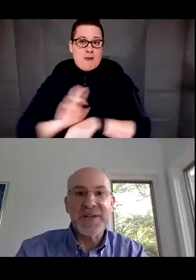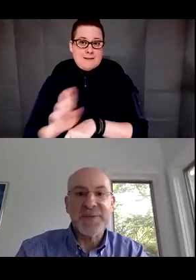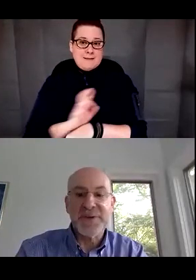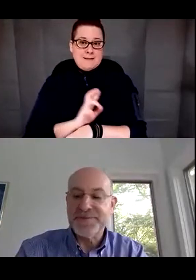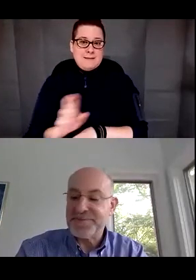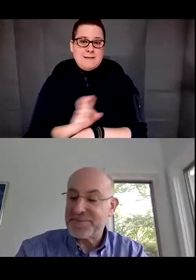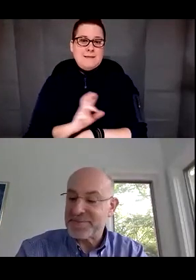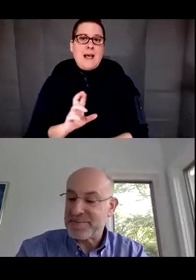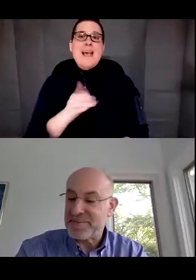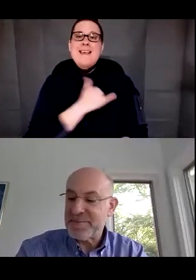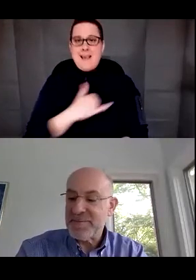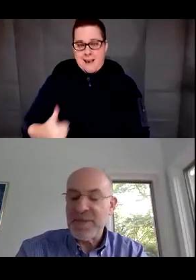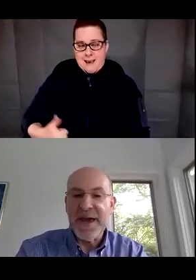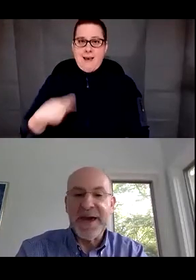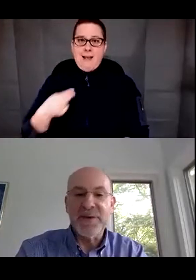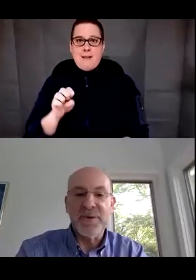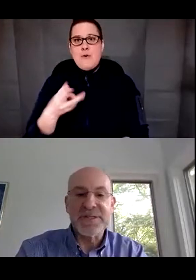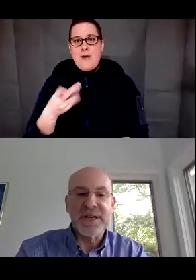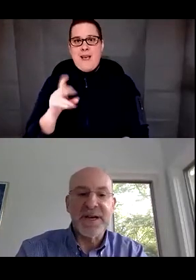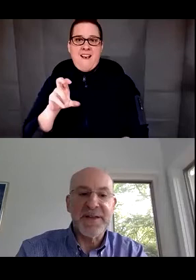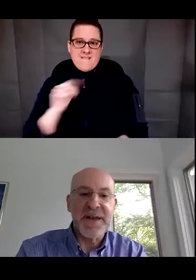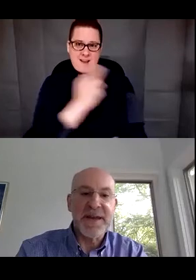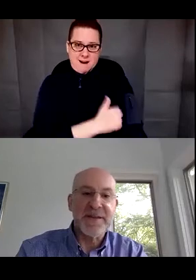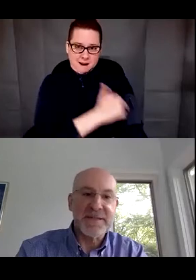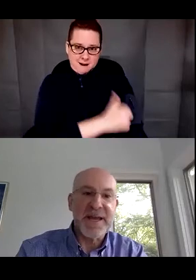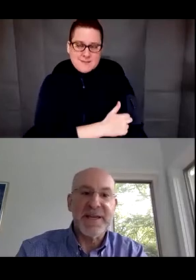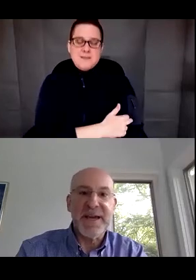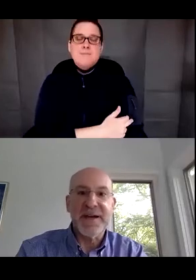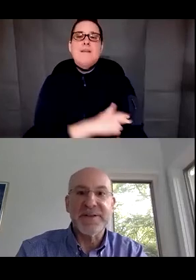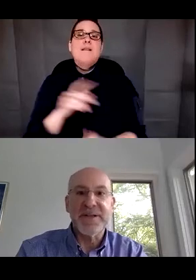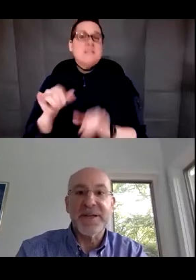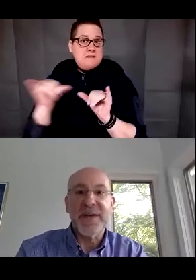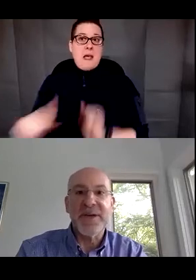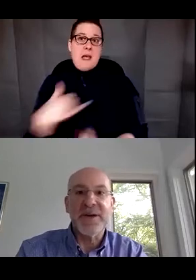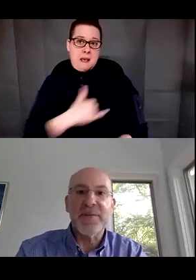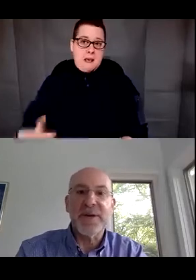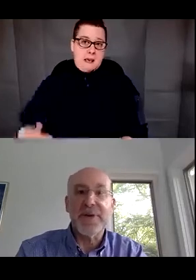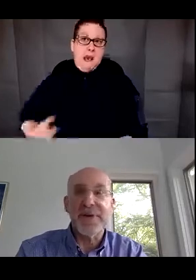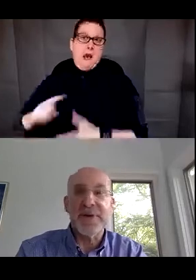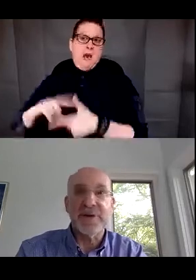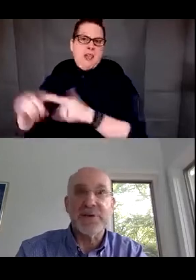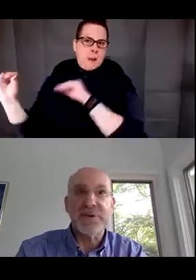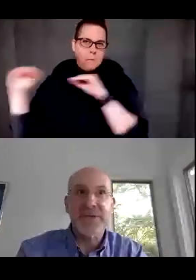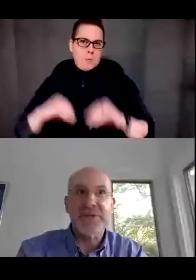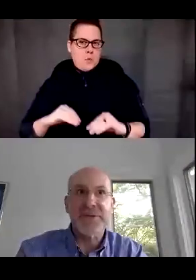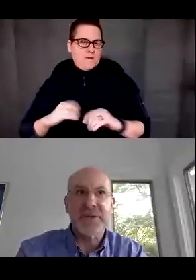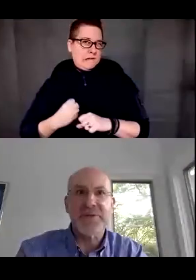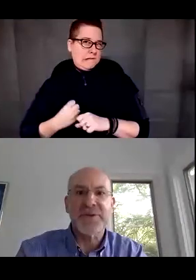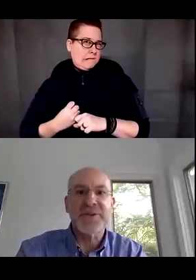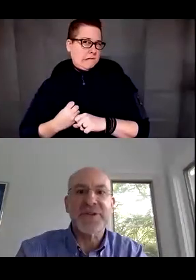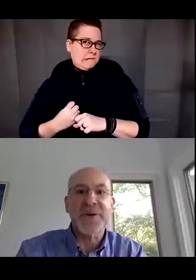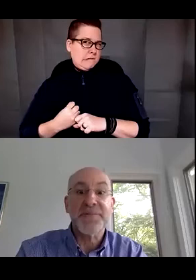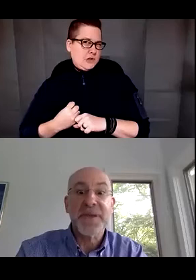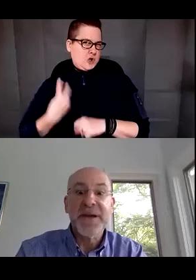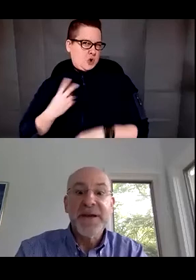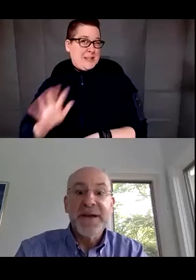Haven Hospital, and was then stayed at Yale until he came here about a little over 2